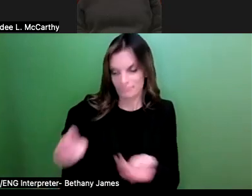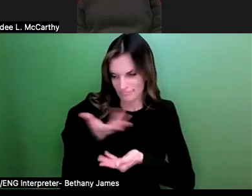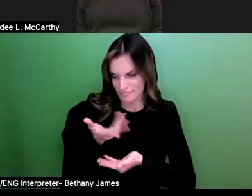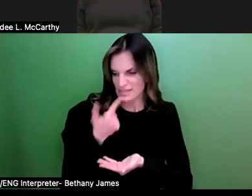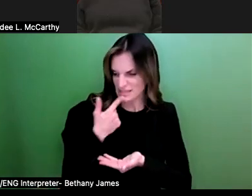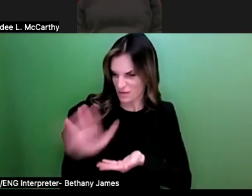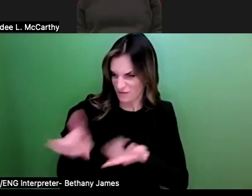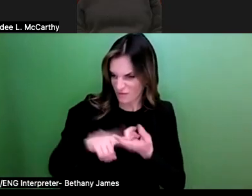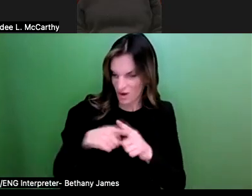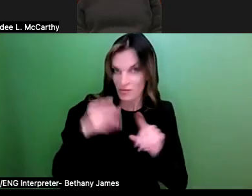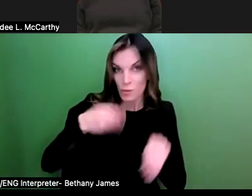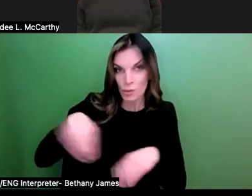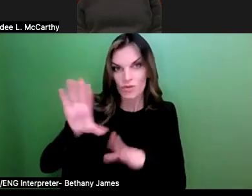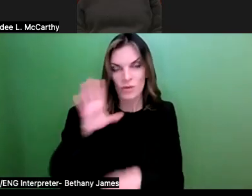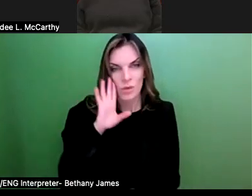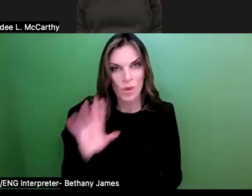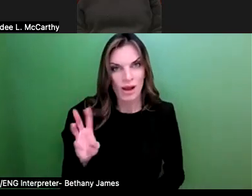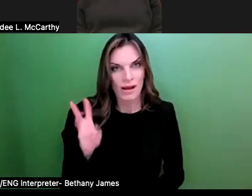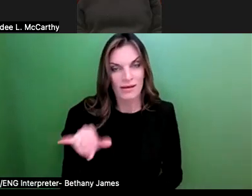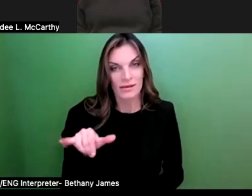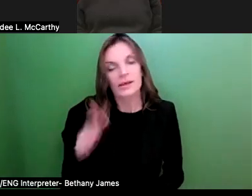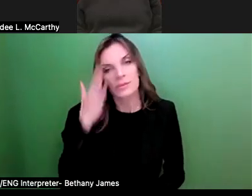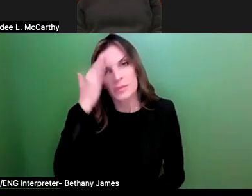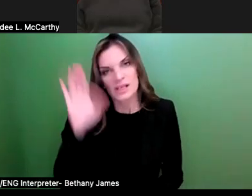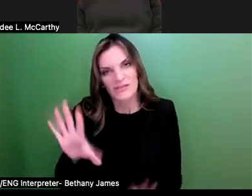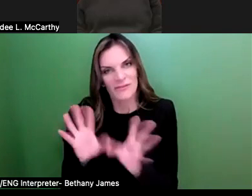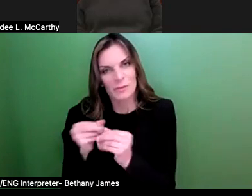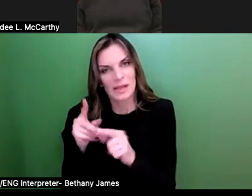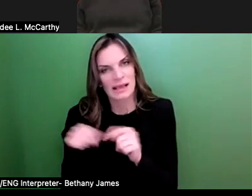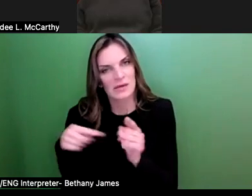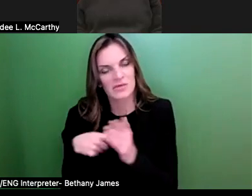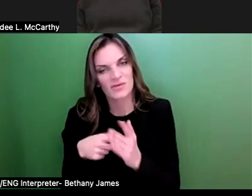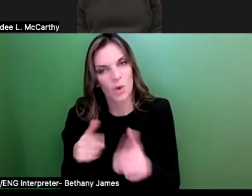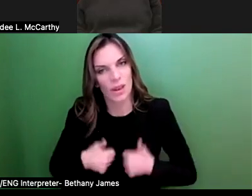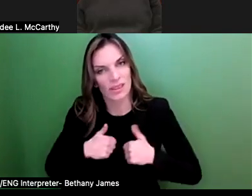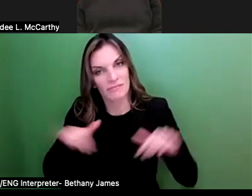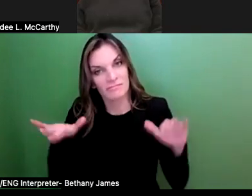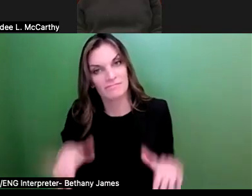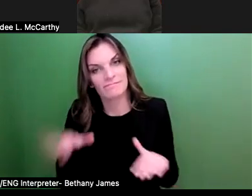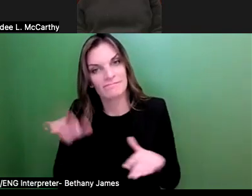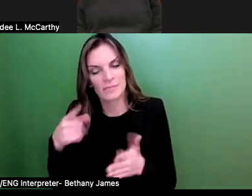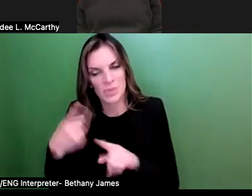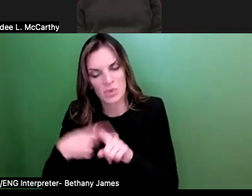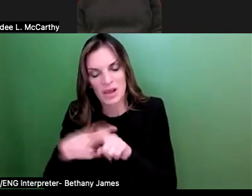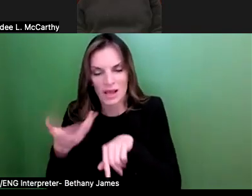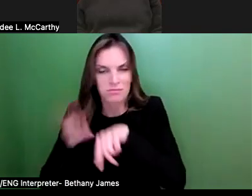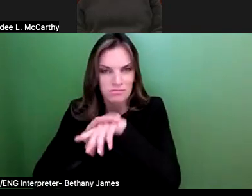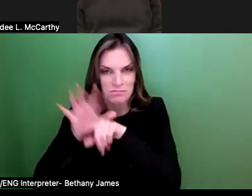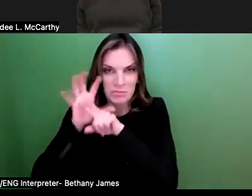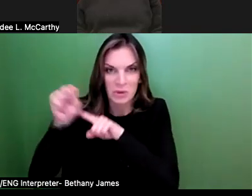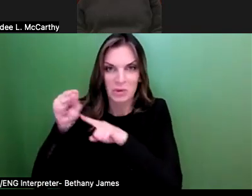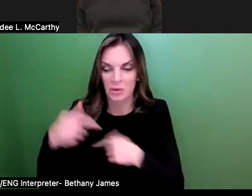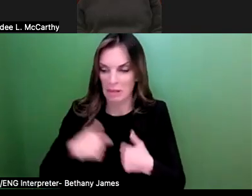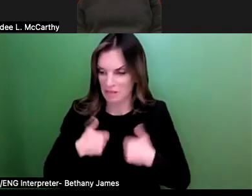They have to leave because the rent is too expensive. They can't stay where they were born. They can't stay where they grew up. There